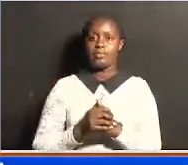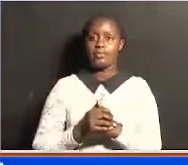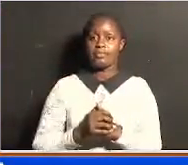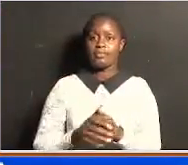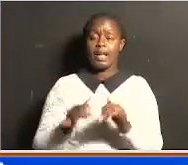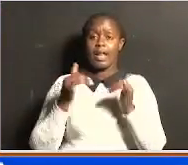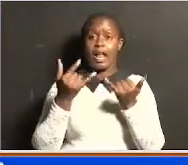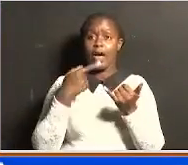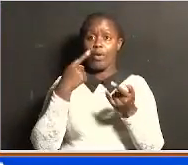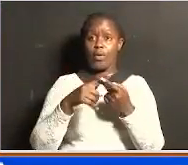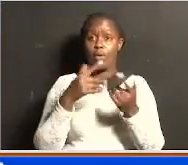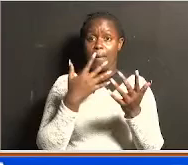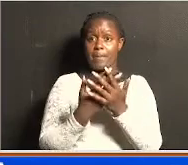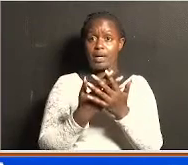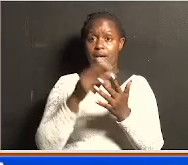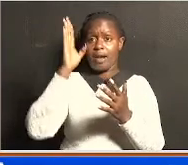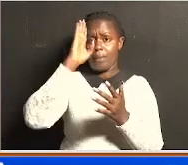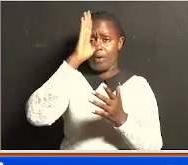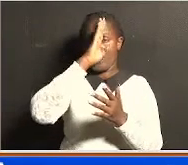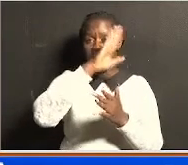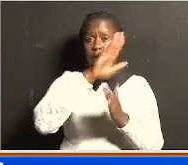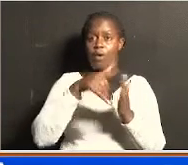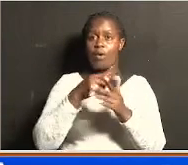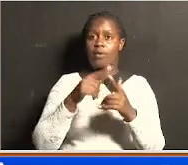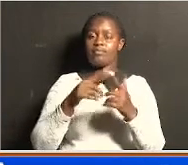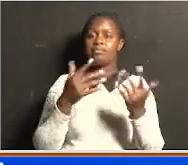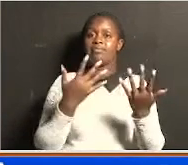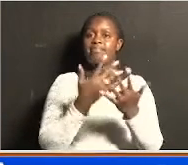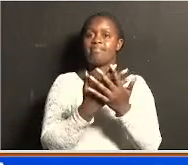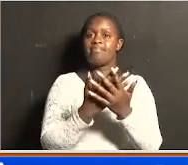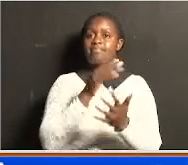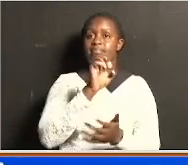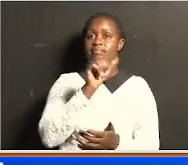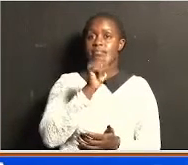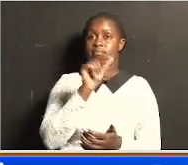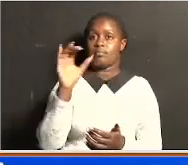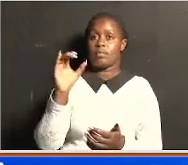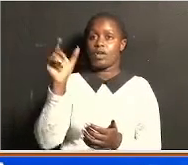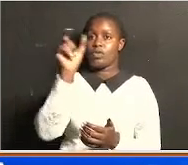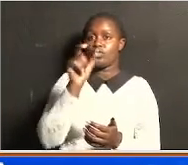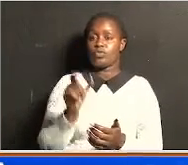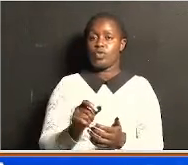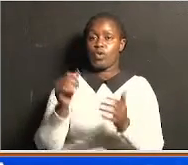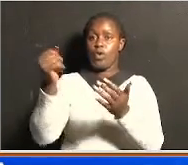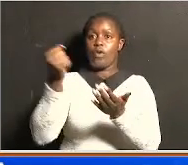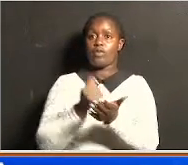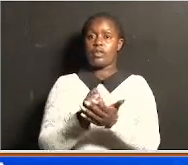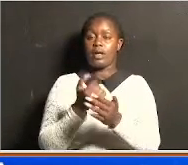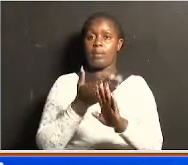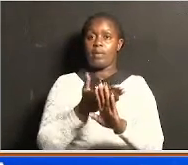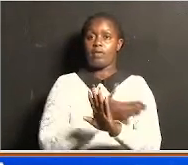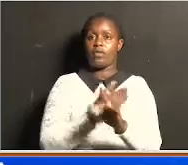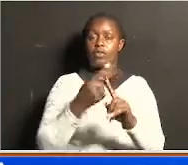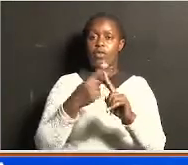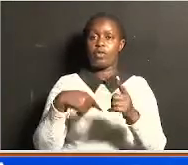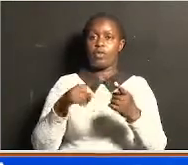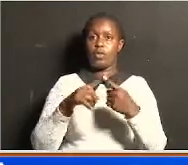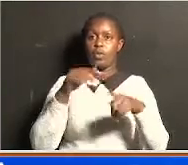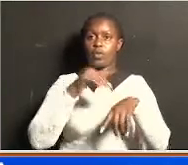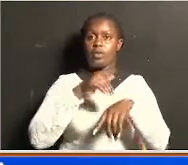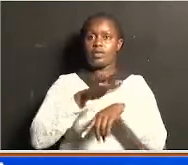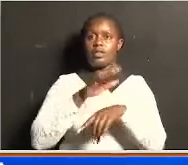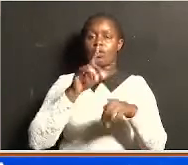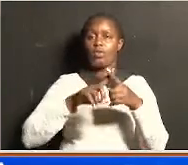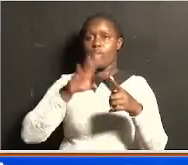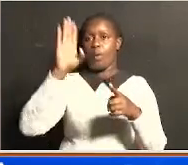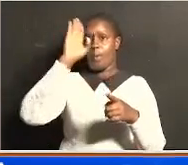Suspects who were arrested in Bungoma were held at ESCC Bungoma Regional Office before they were processed and later detained at Bungoma Police